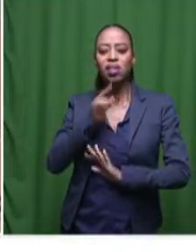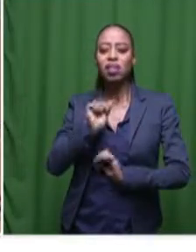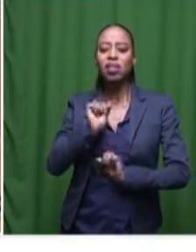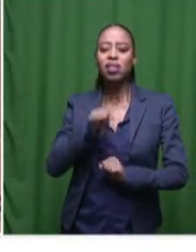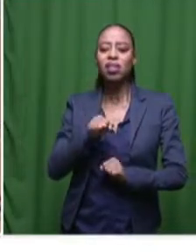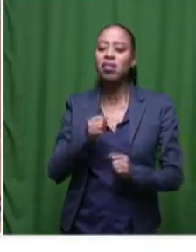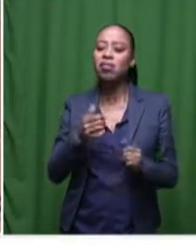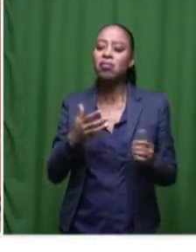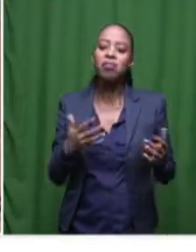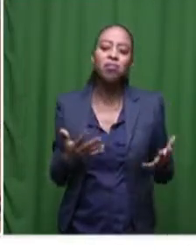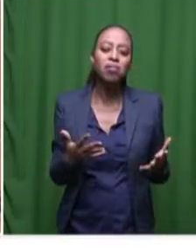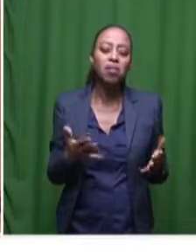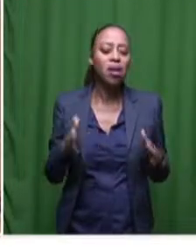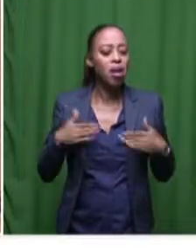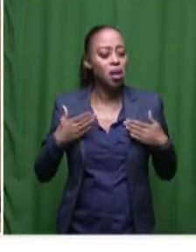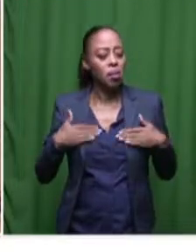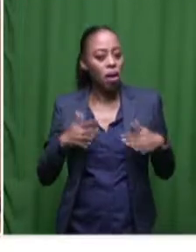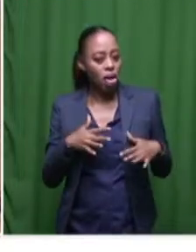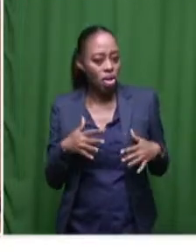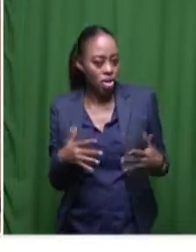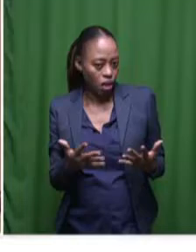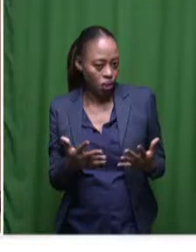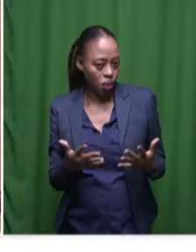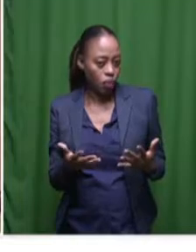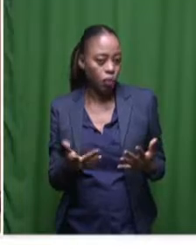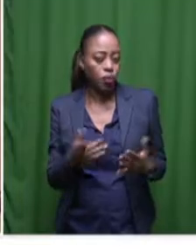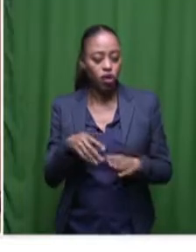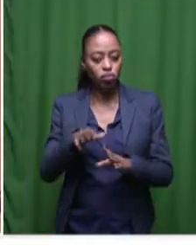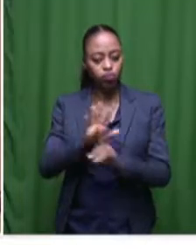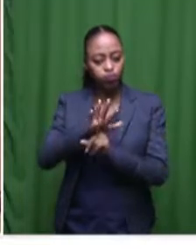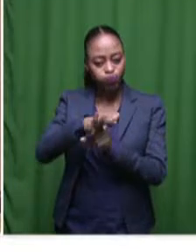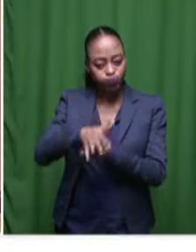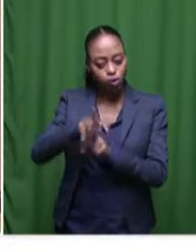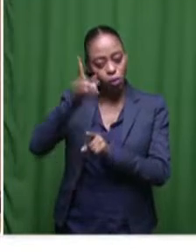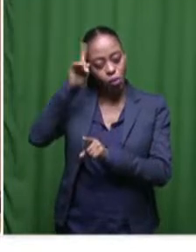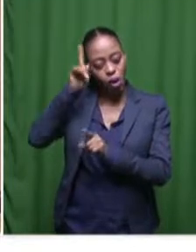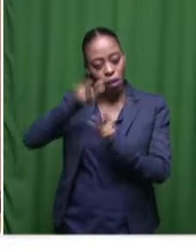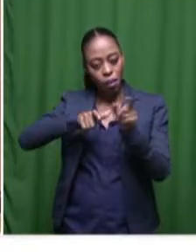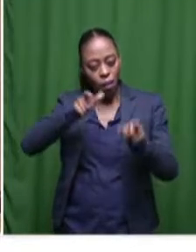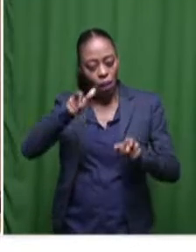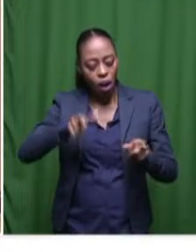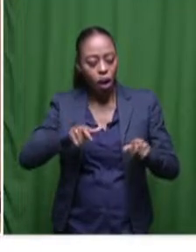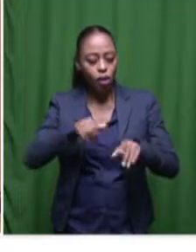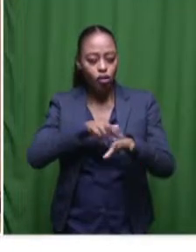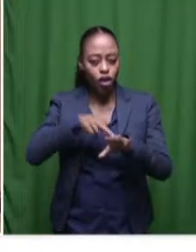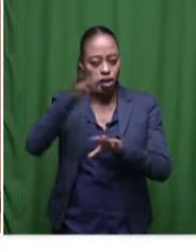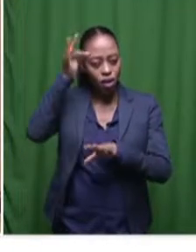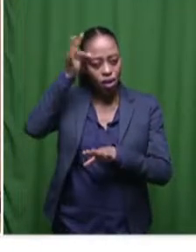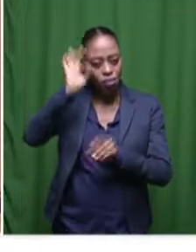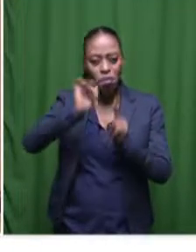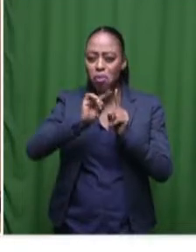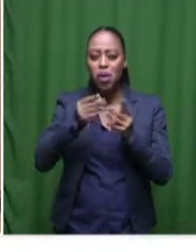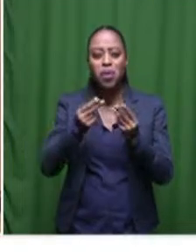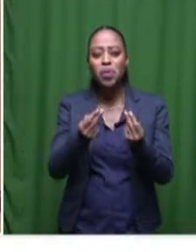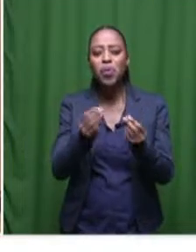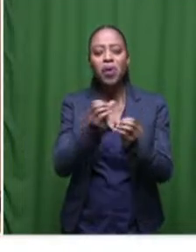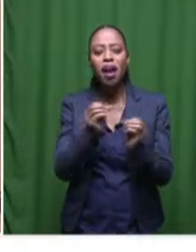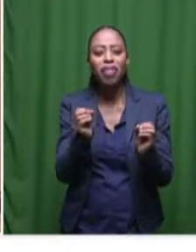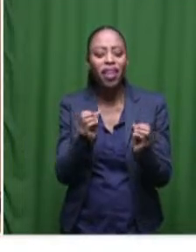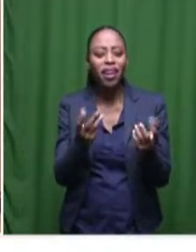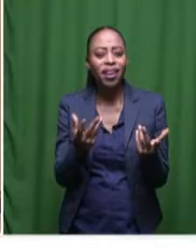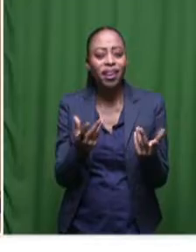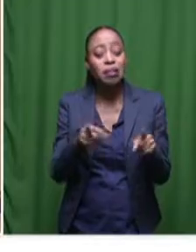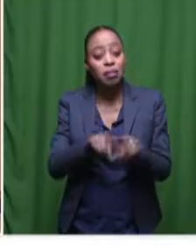not happy with the colonialism and apartheid, but she didn't go far enough.